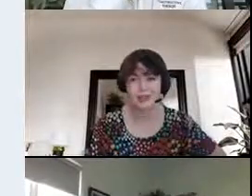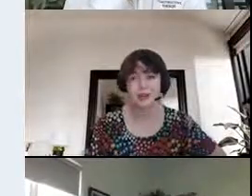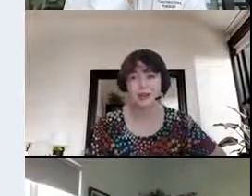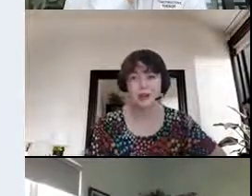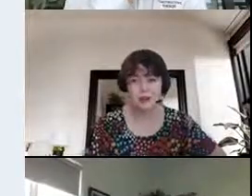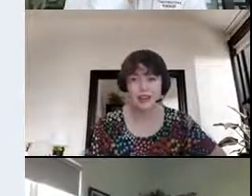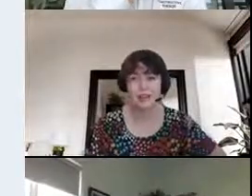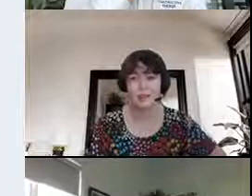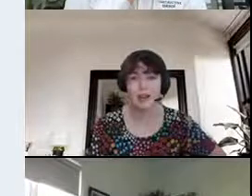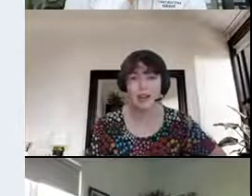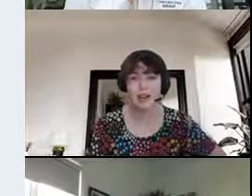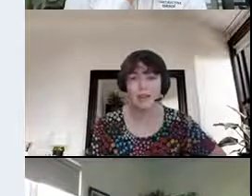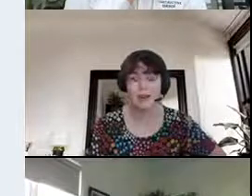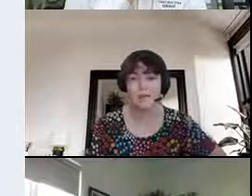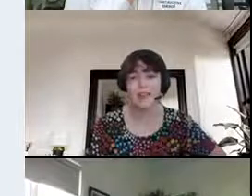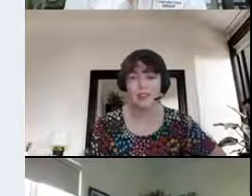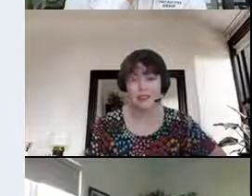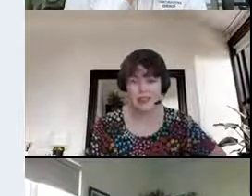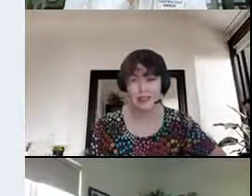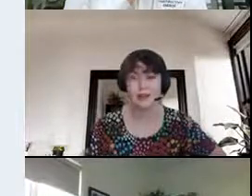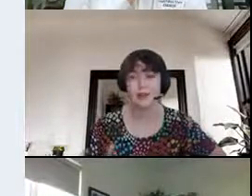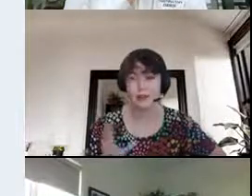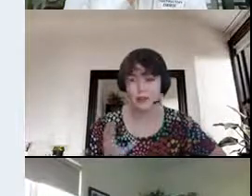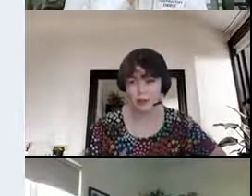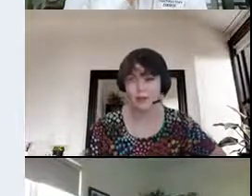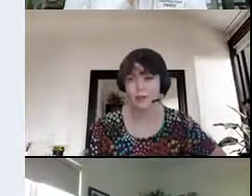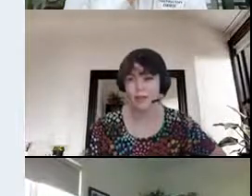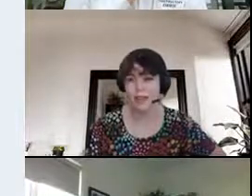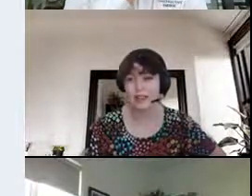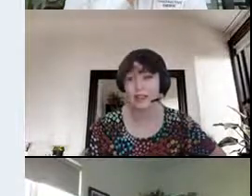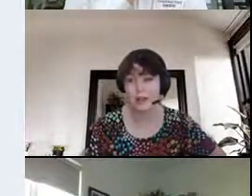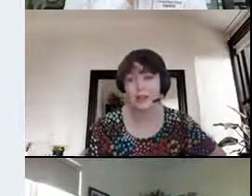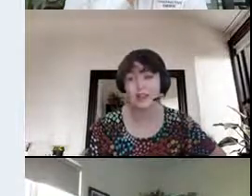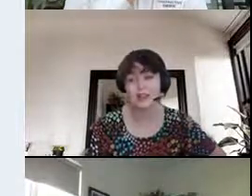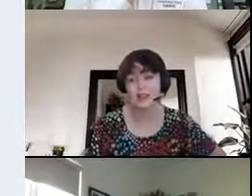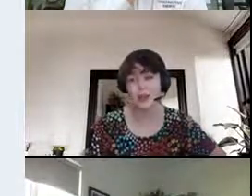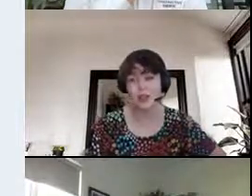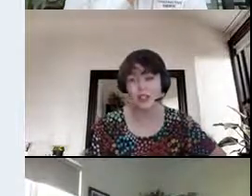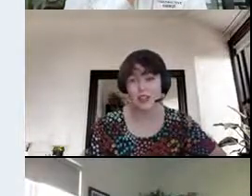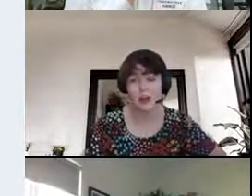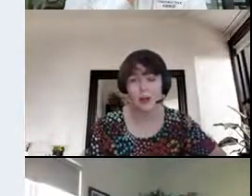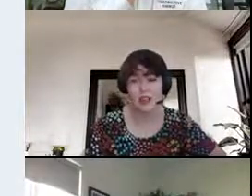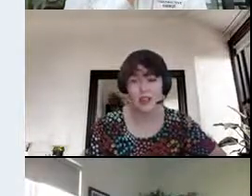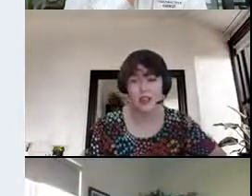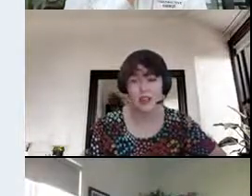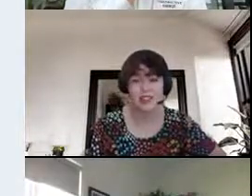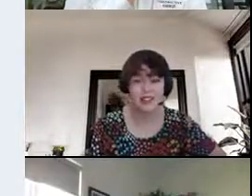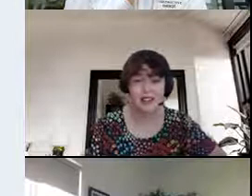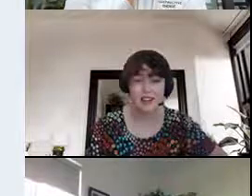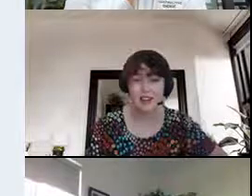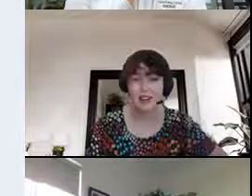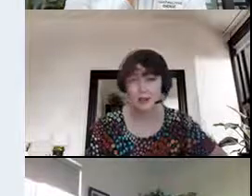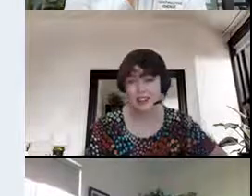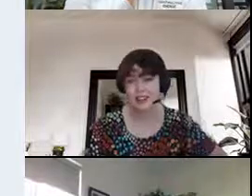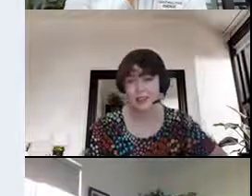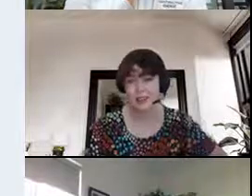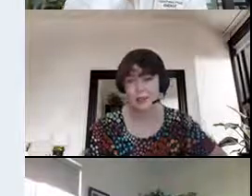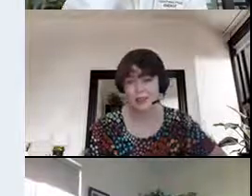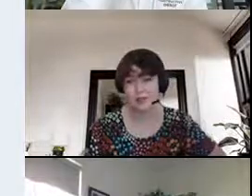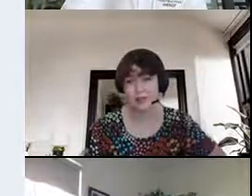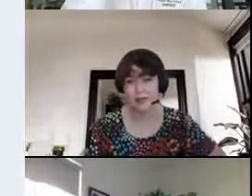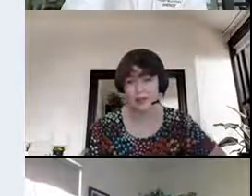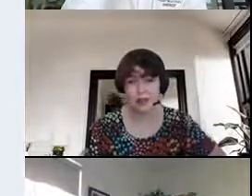fire comes through and knocks out your main feeder line, the town goes on, and they're not left in a situation like they were in 2019, where they